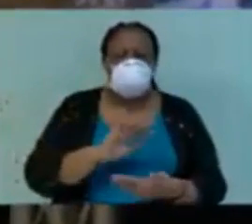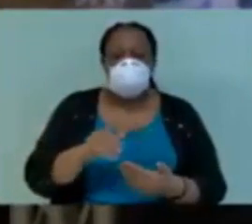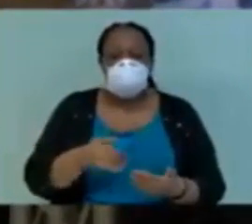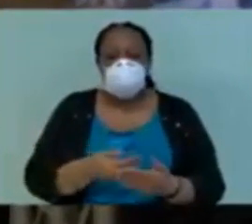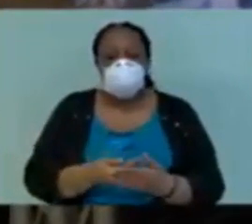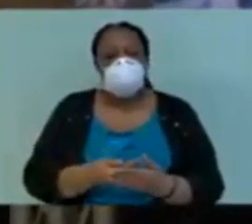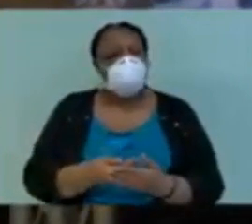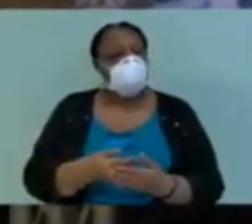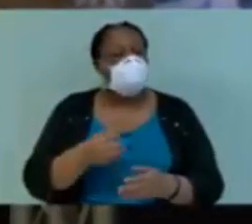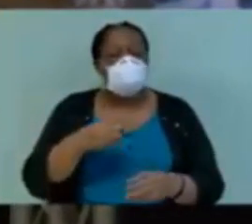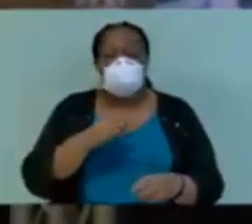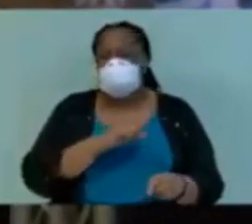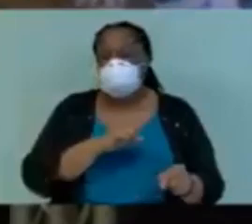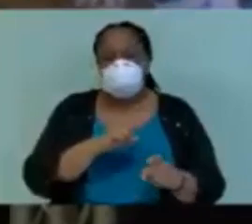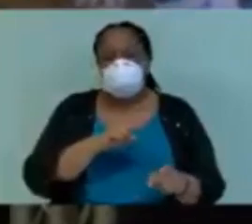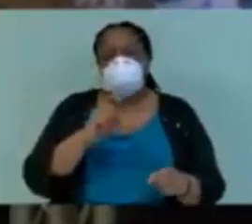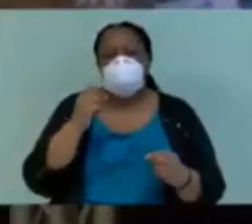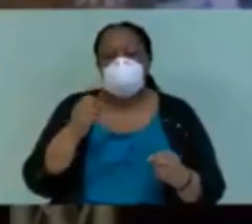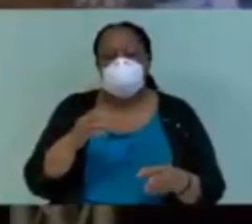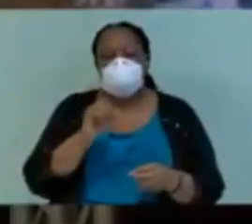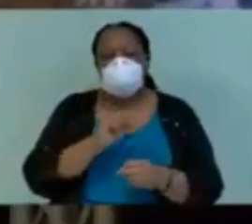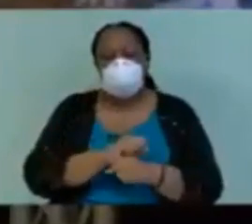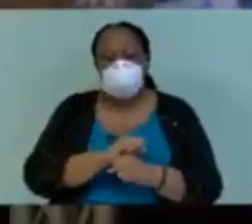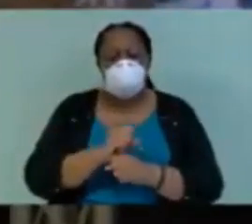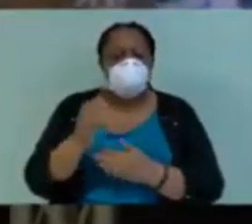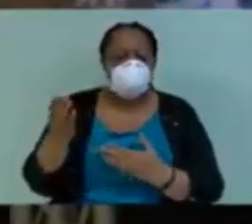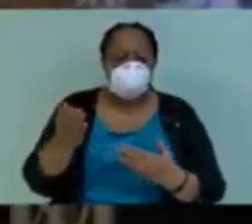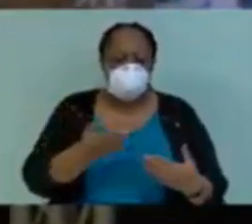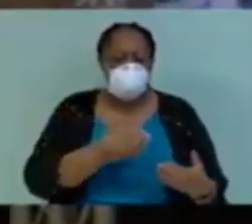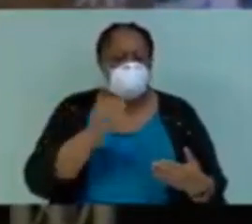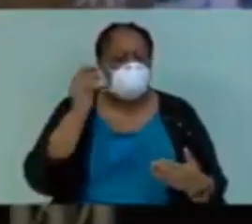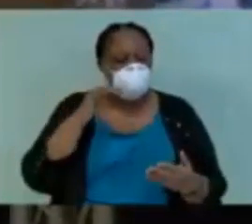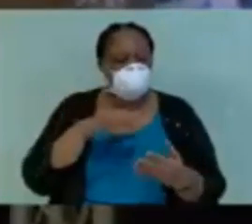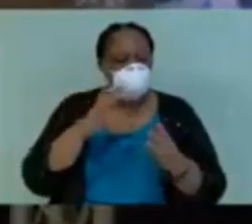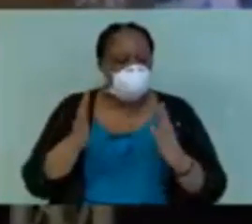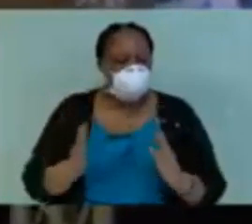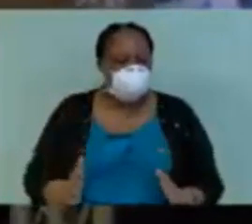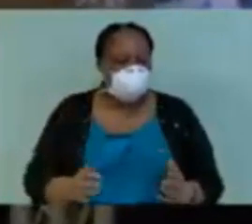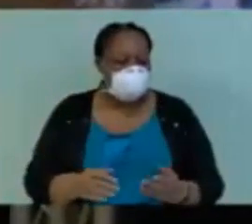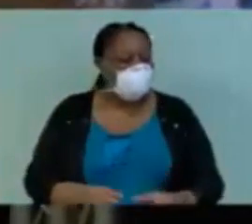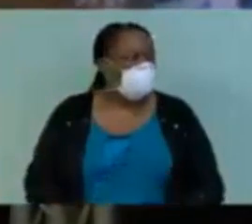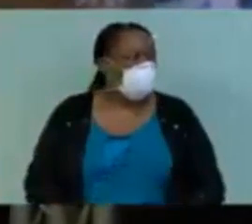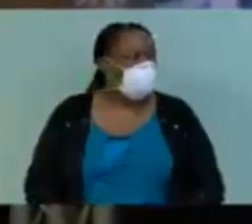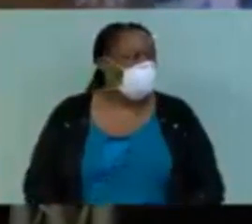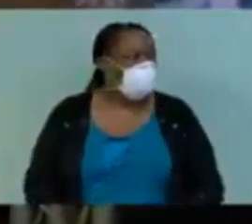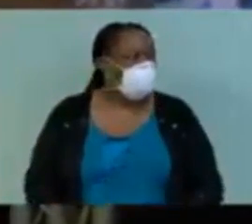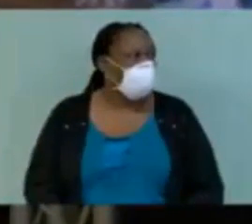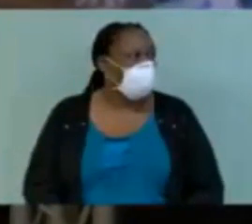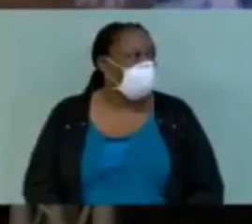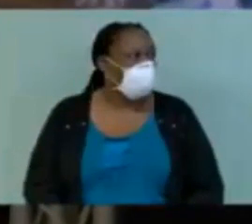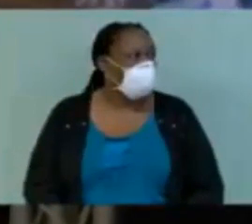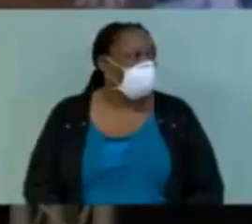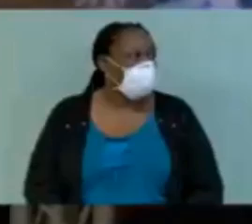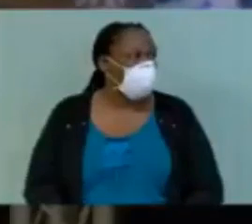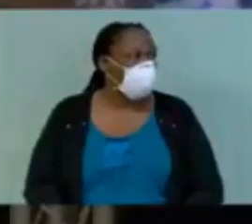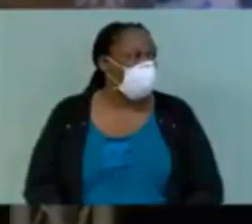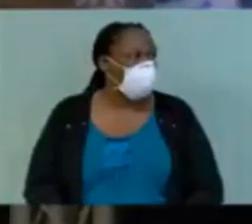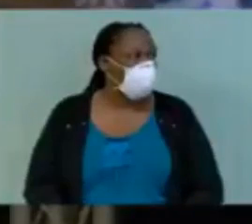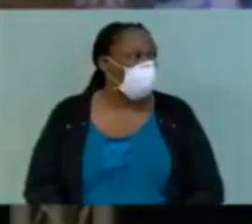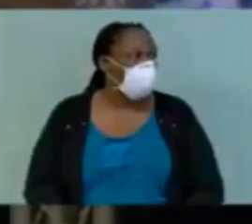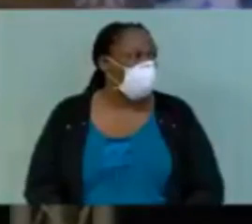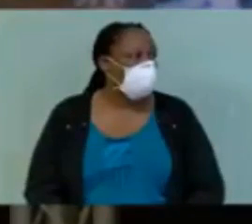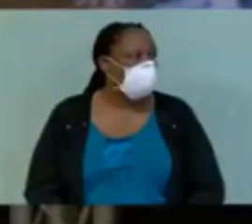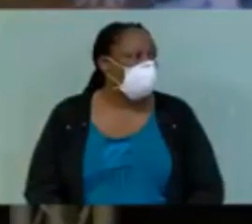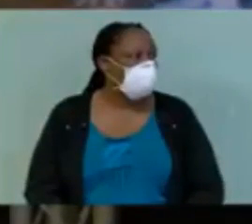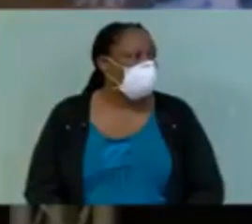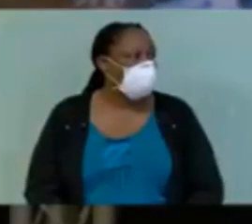Customs, SCASPA, NASPA, the EOC and Nevis, NEOC and St. Kitts, TDC Group of